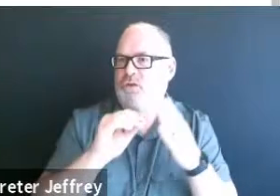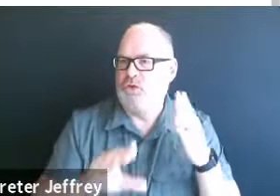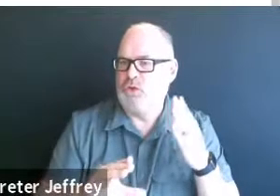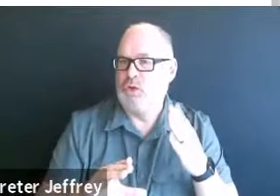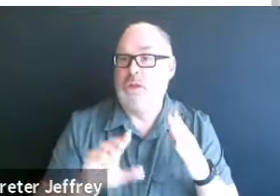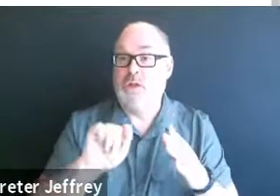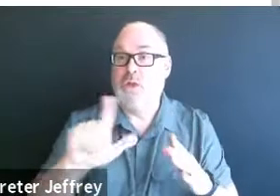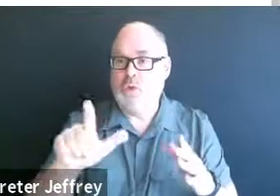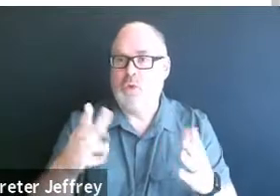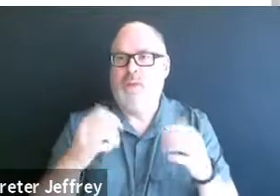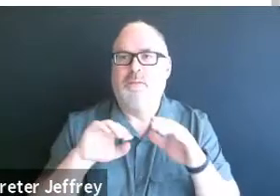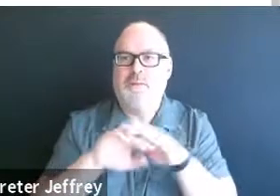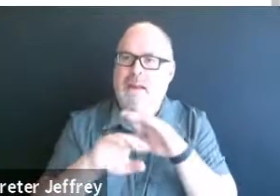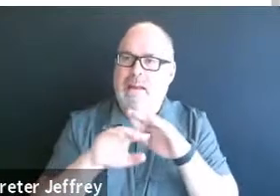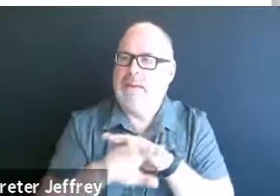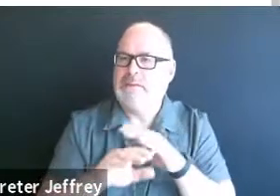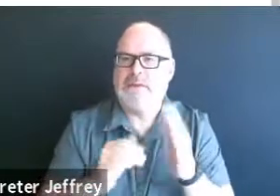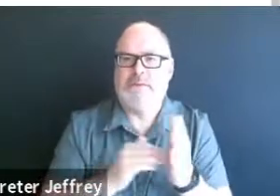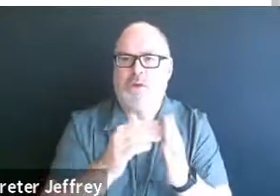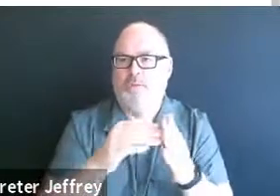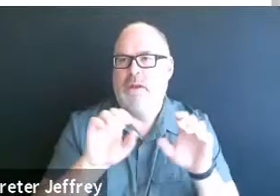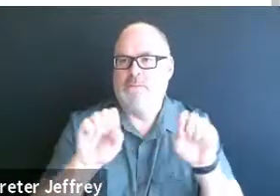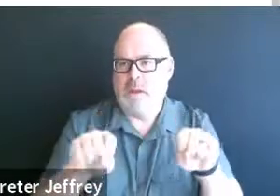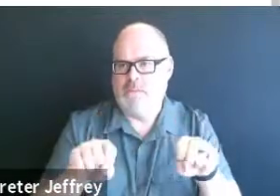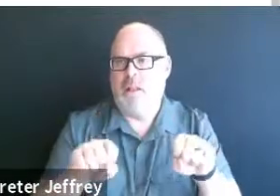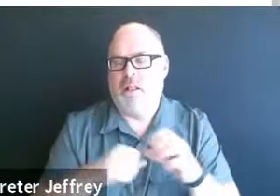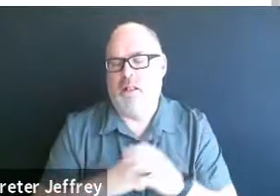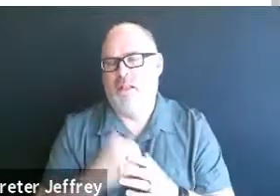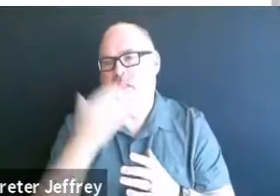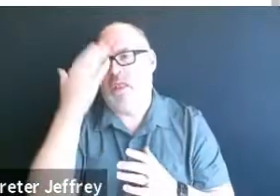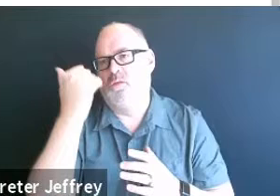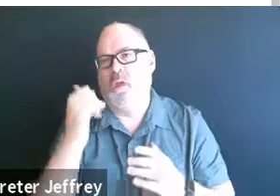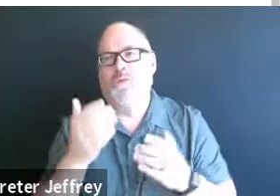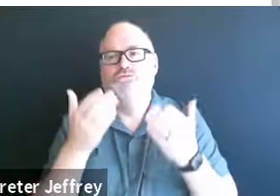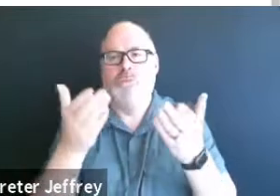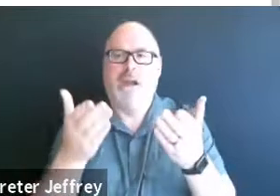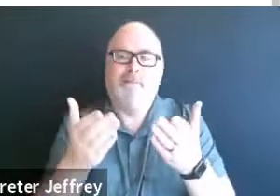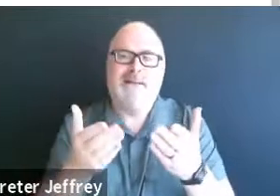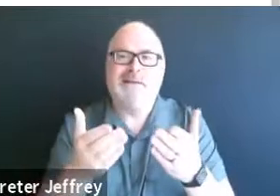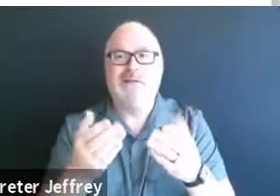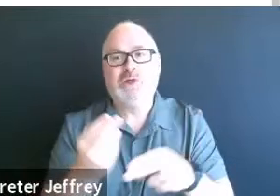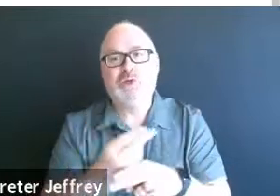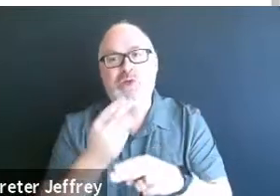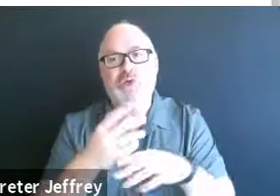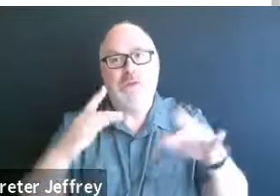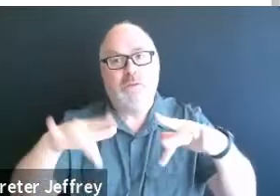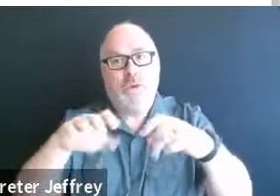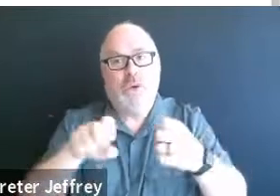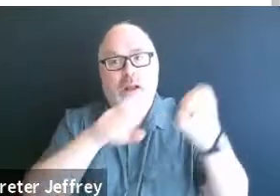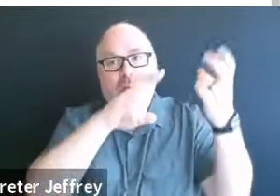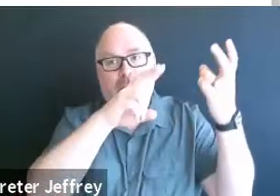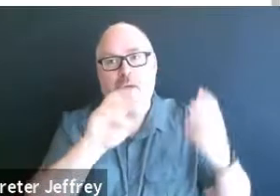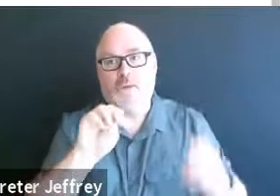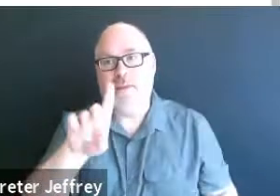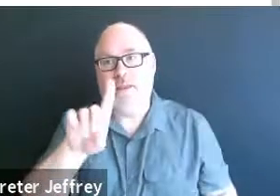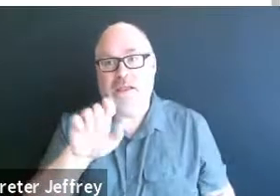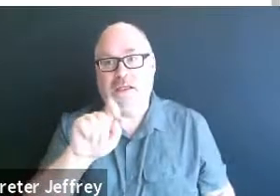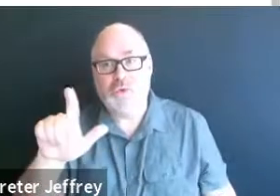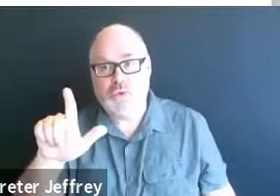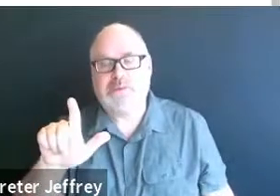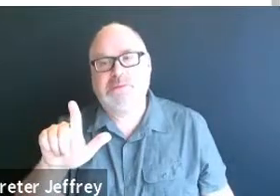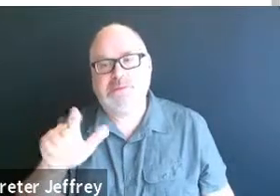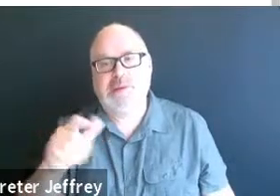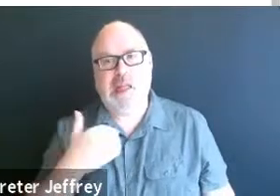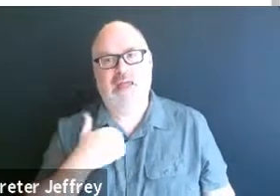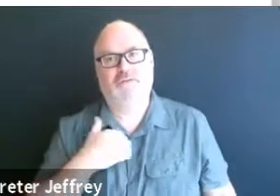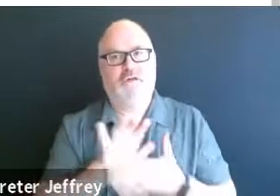to access it as much as possible. So that's why we recommend that if you're using the record upload media tool, that you have it for